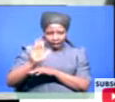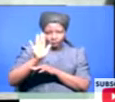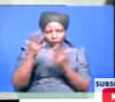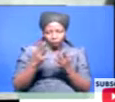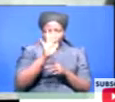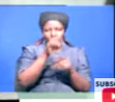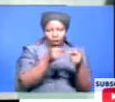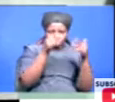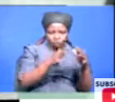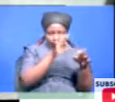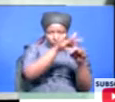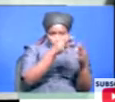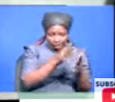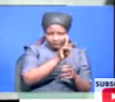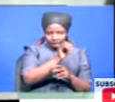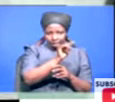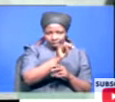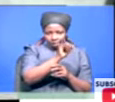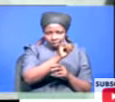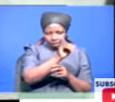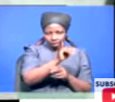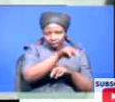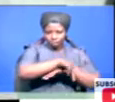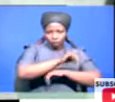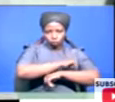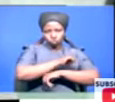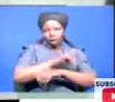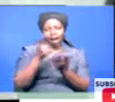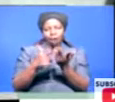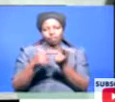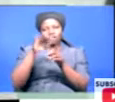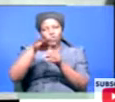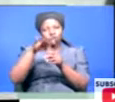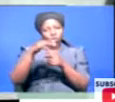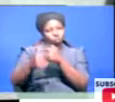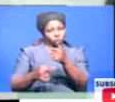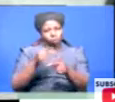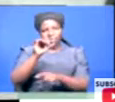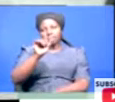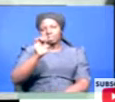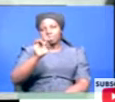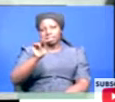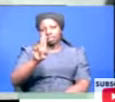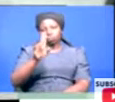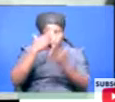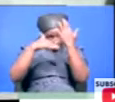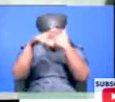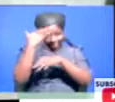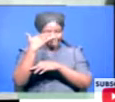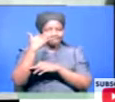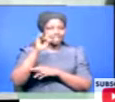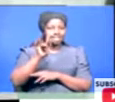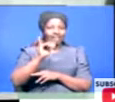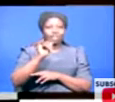vote at Kanyangi Primary School. Meanwhile, tallying of votes is underway at SEKU University, that's in Kitui Rural Constituency. Here